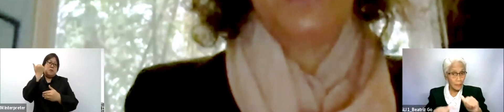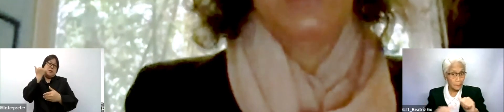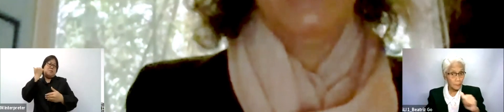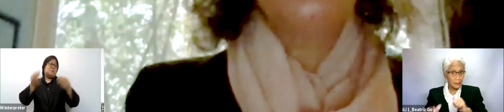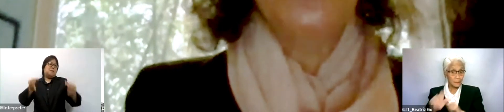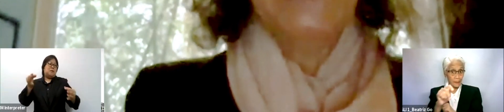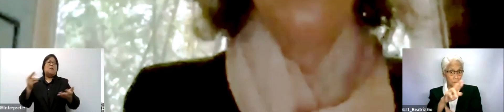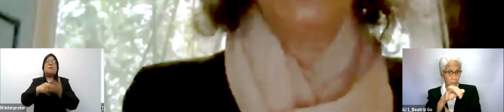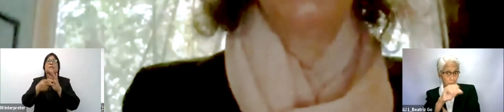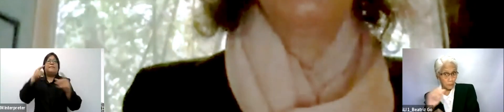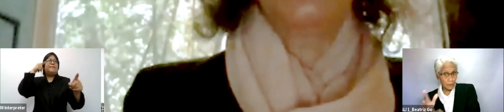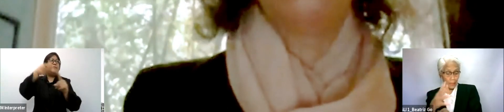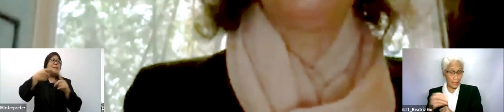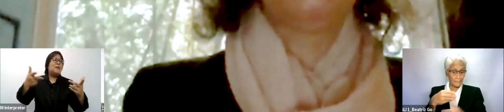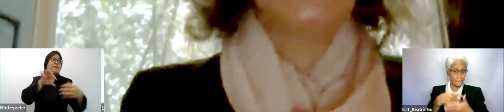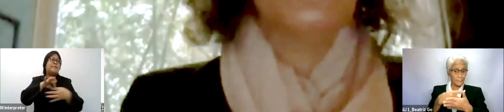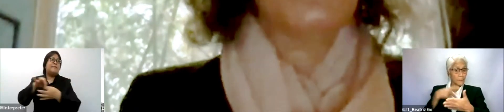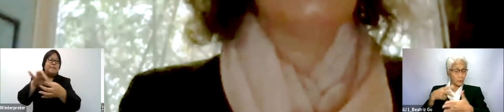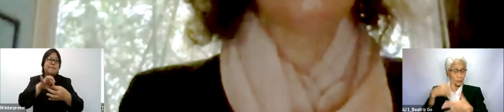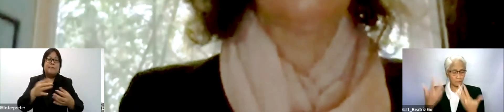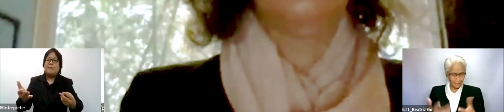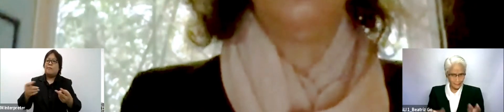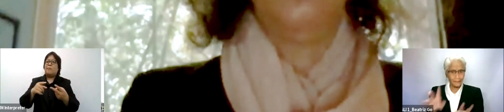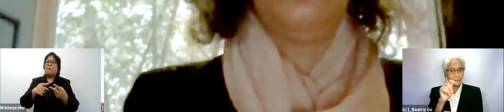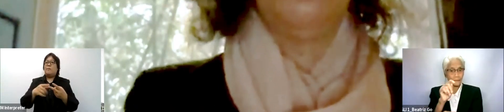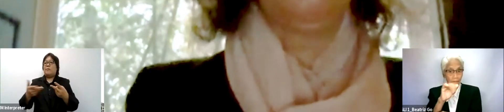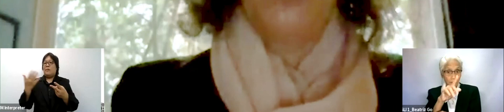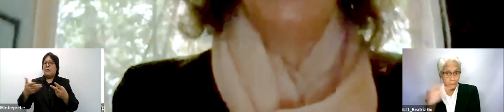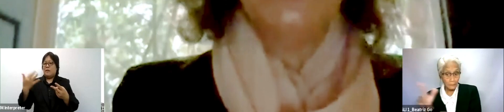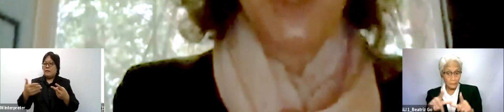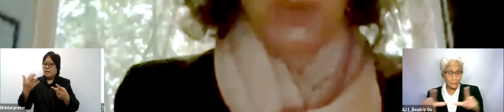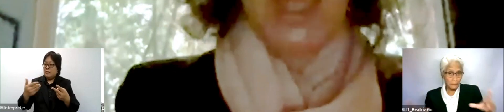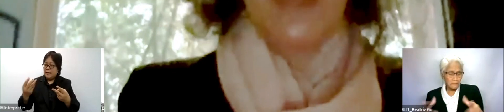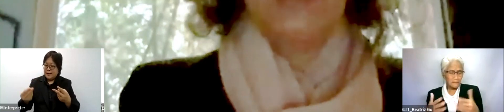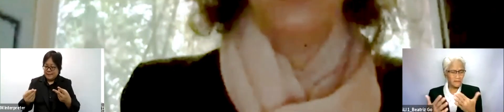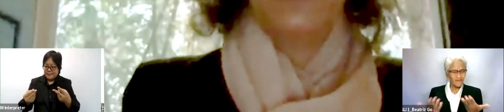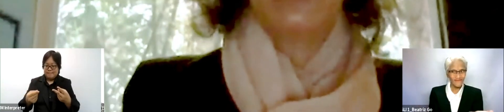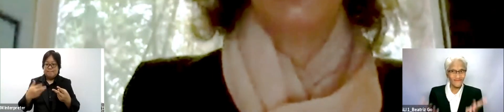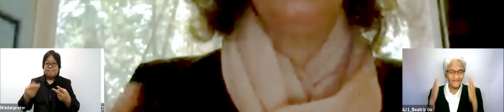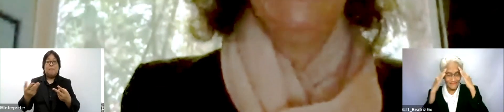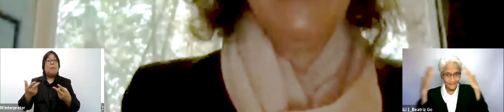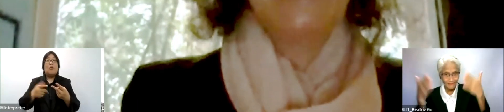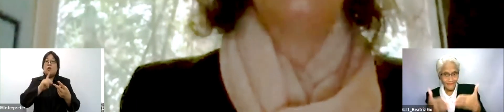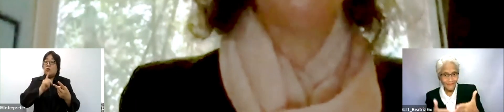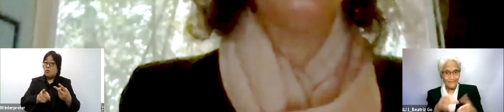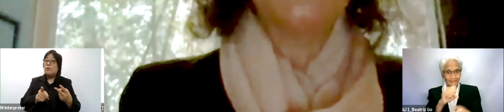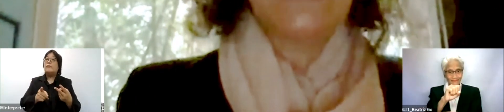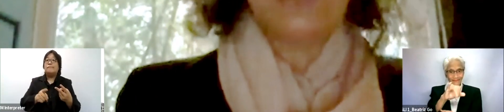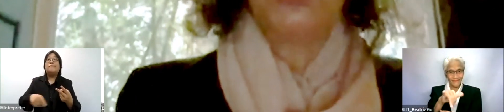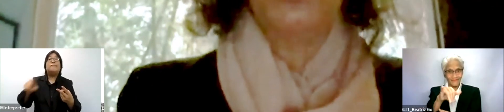level. It really focuses on synergies, on ensuring that there is a comprehensive